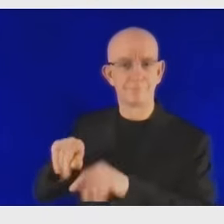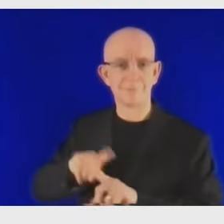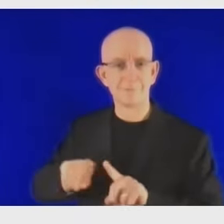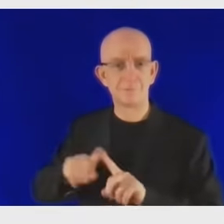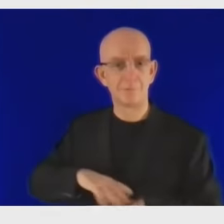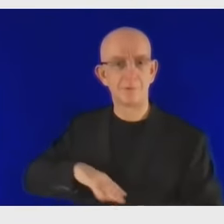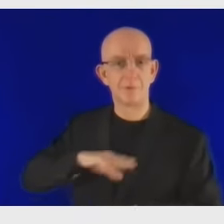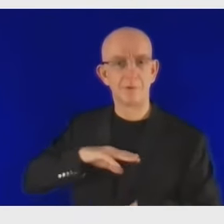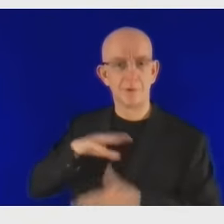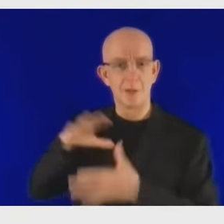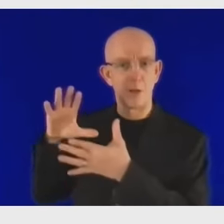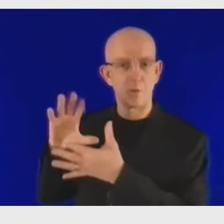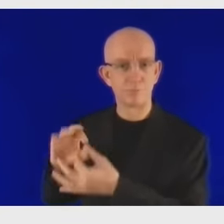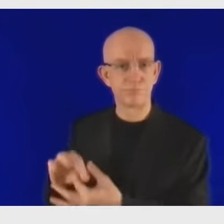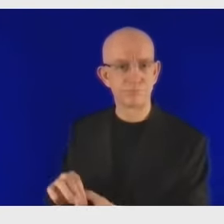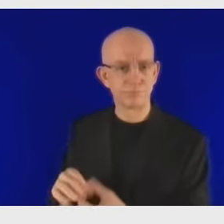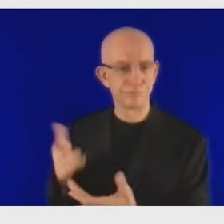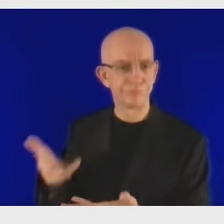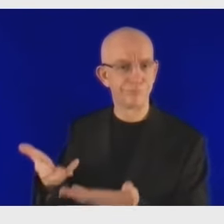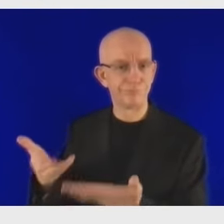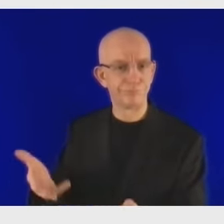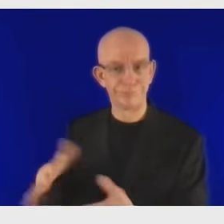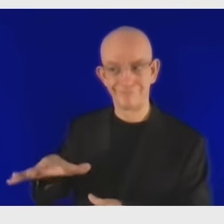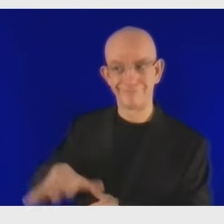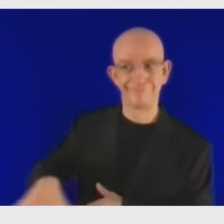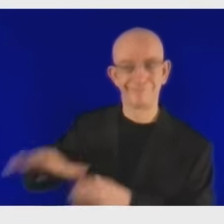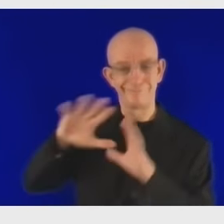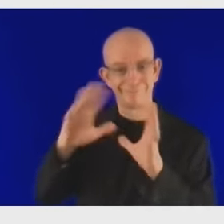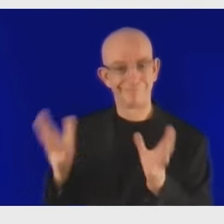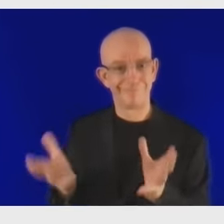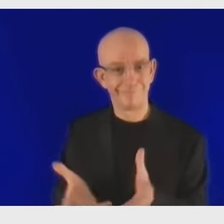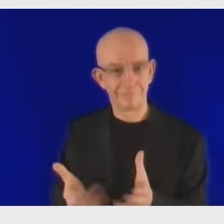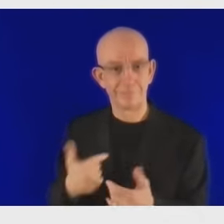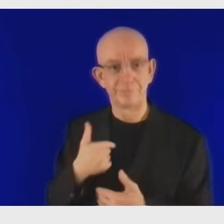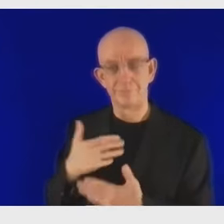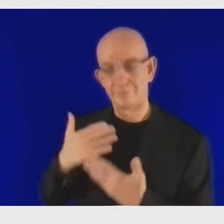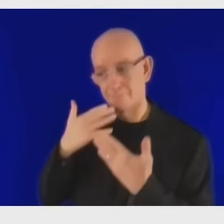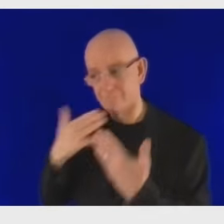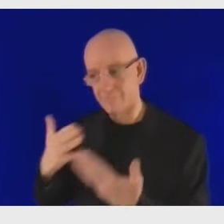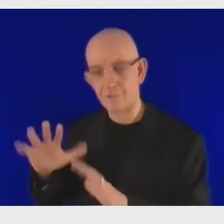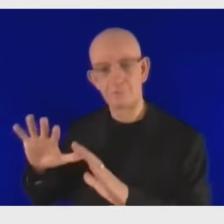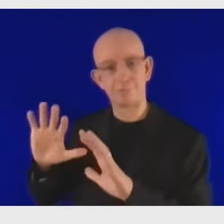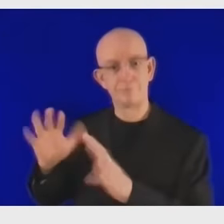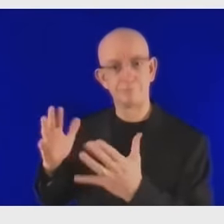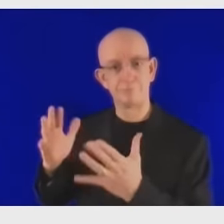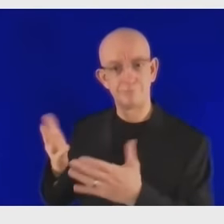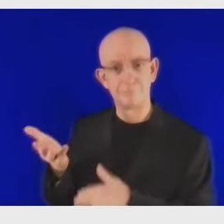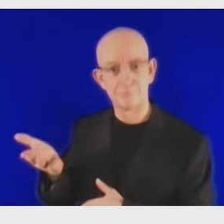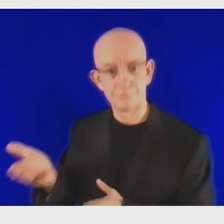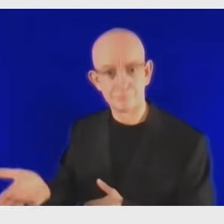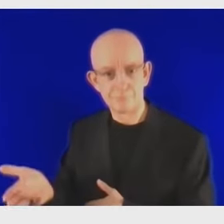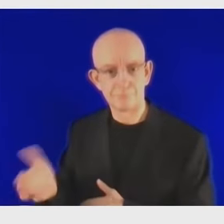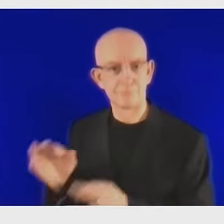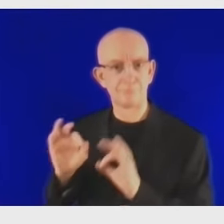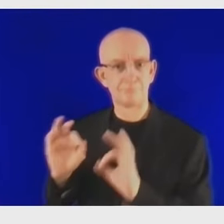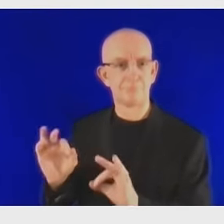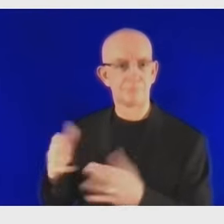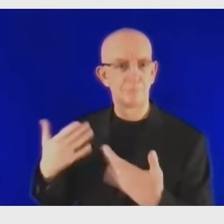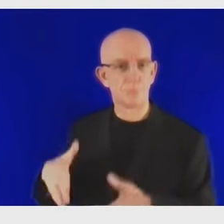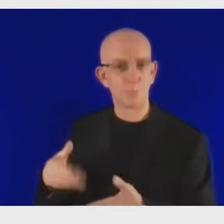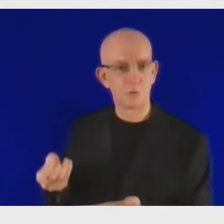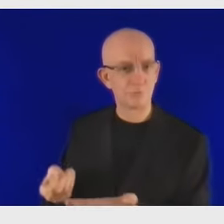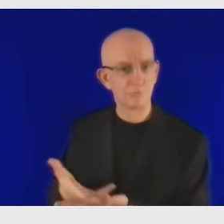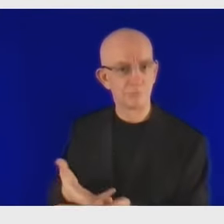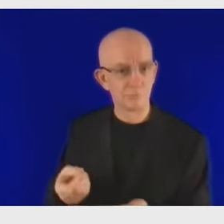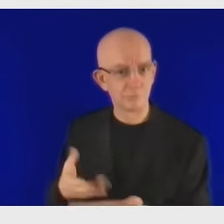story. And a really awesome takeaway from you is that we need to start thinking about climate financing as investments in people, as